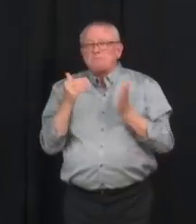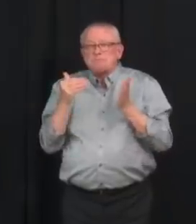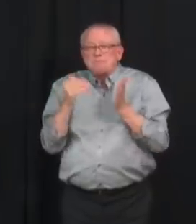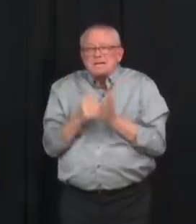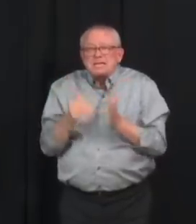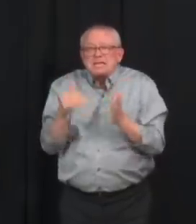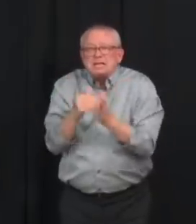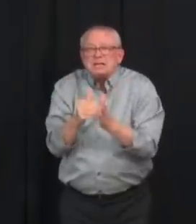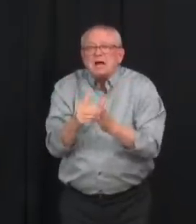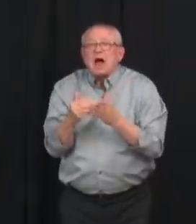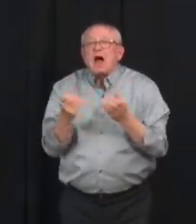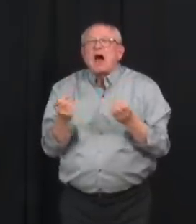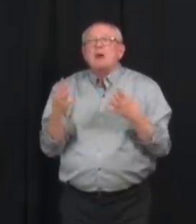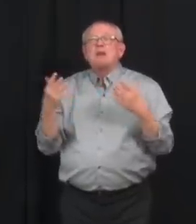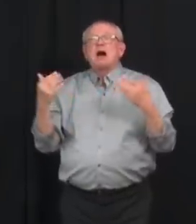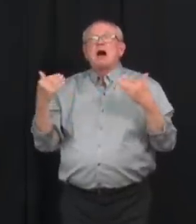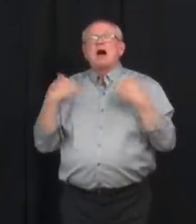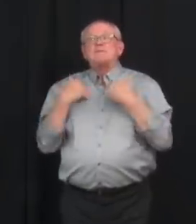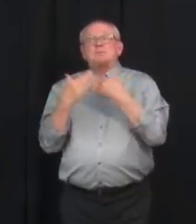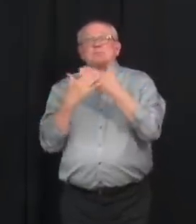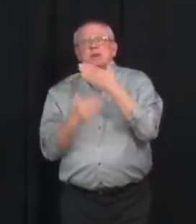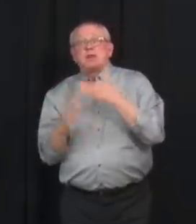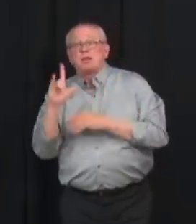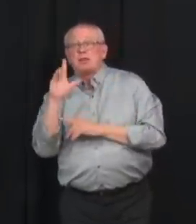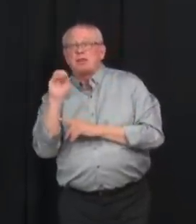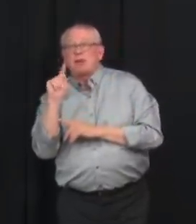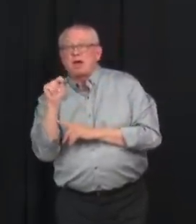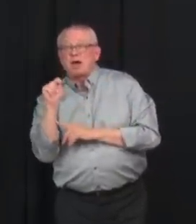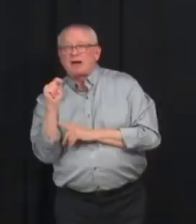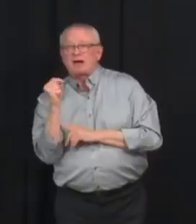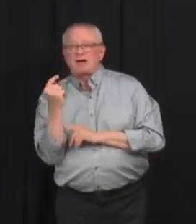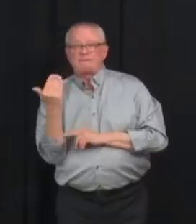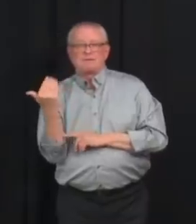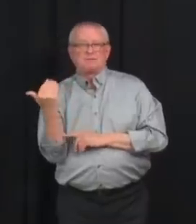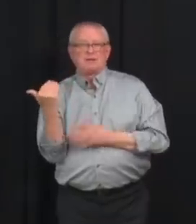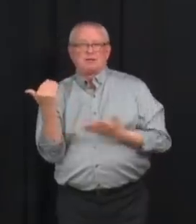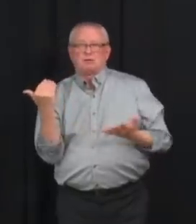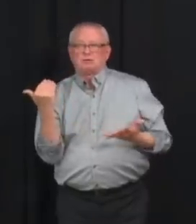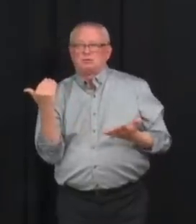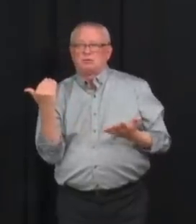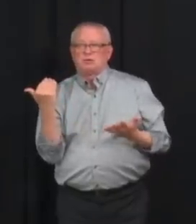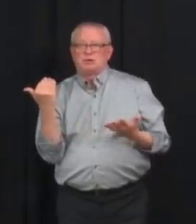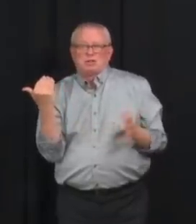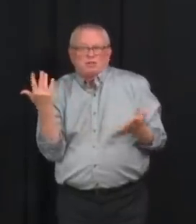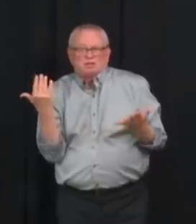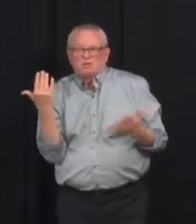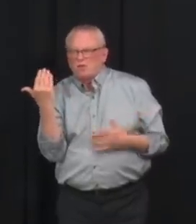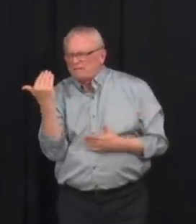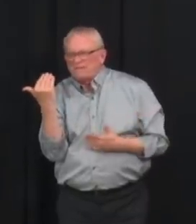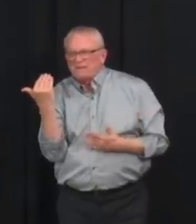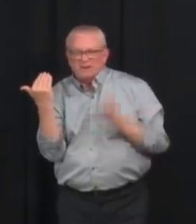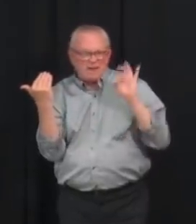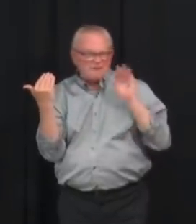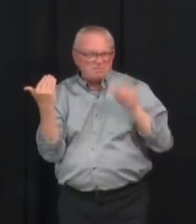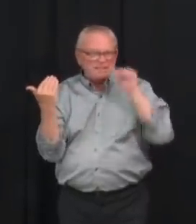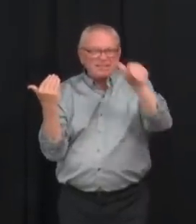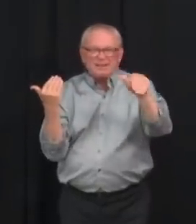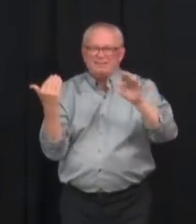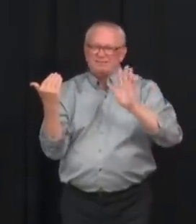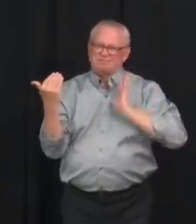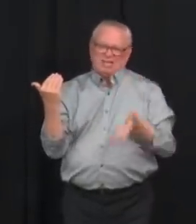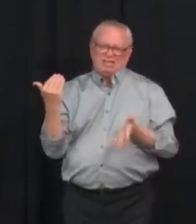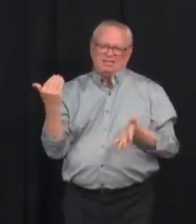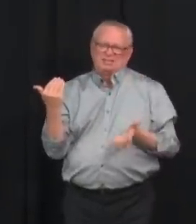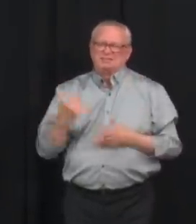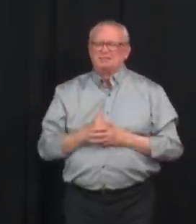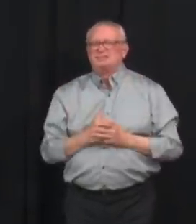every 600,000 doses, which is significantly less than reports after first doses. That being said, we are in